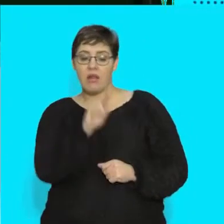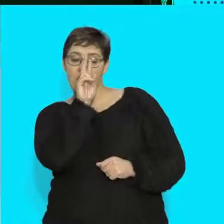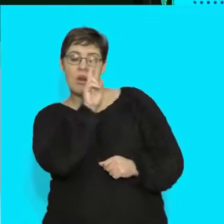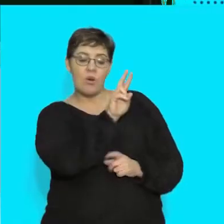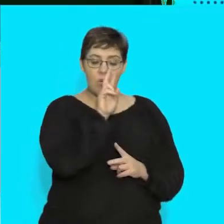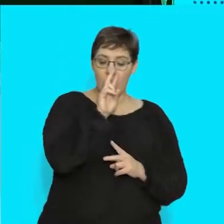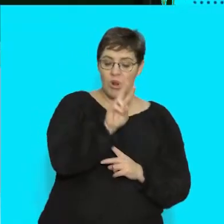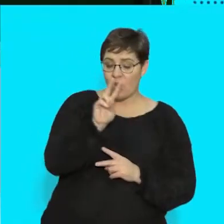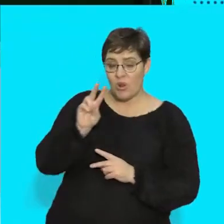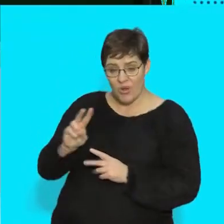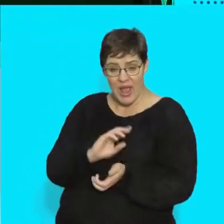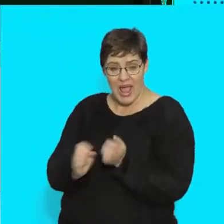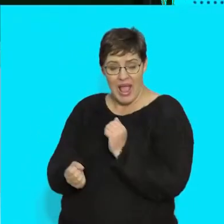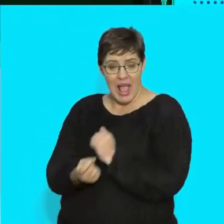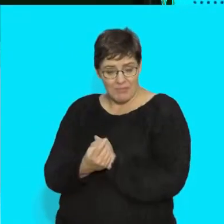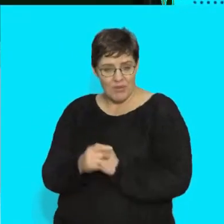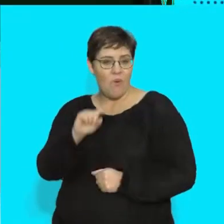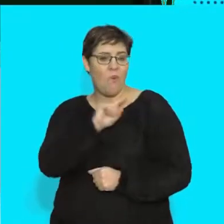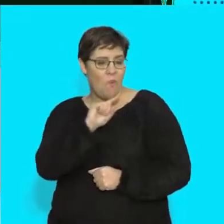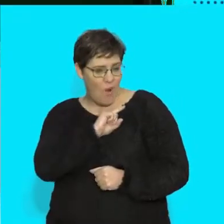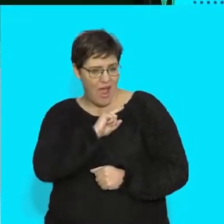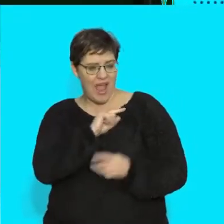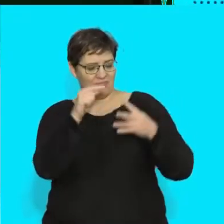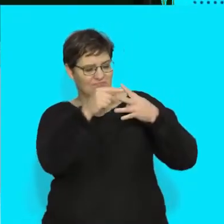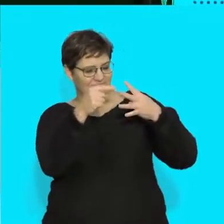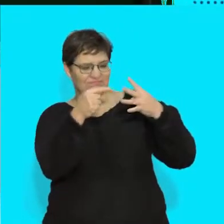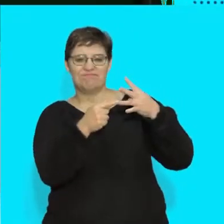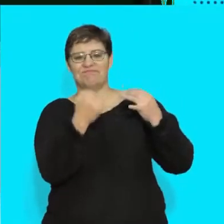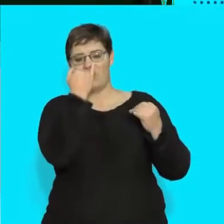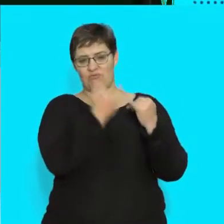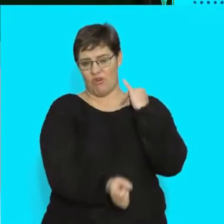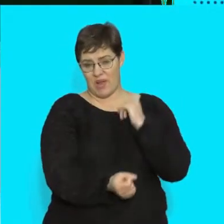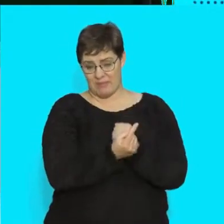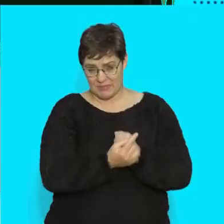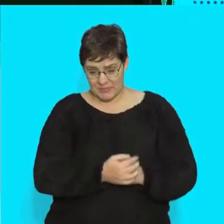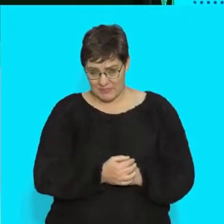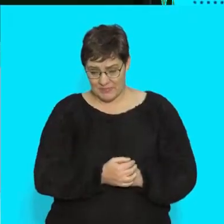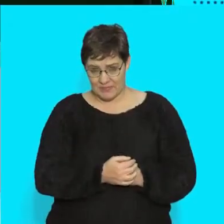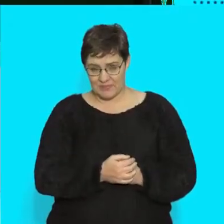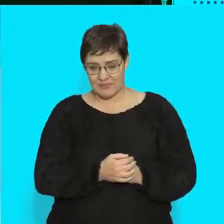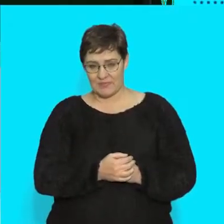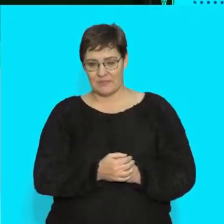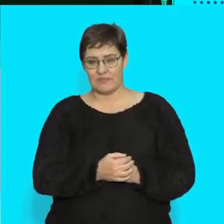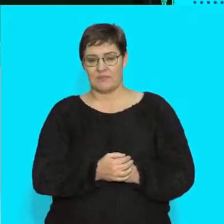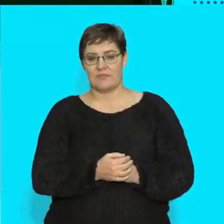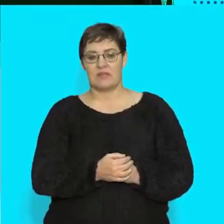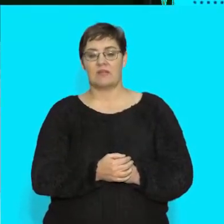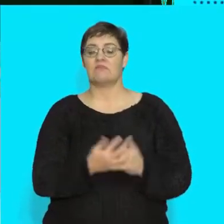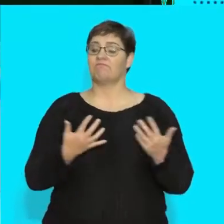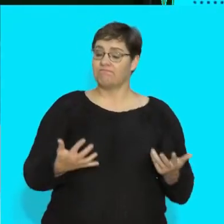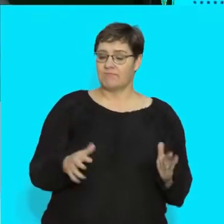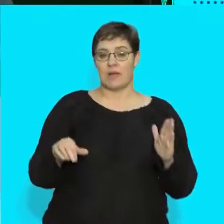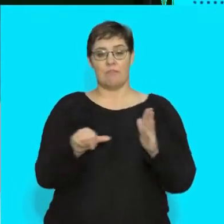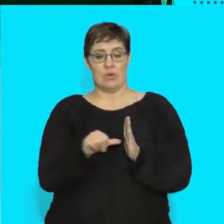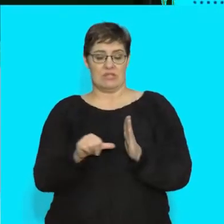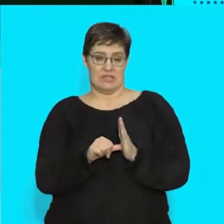can occur because of a combination of all of these things happening together. And it's really important, all